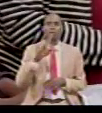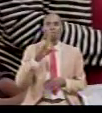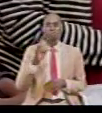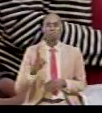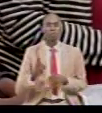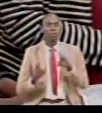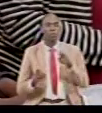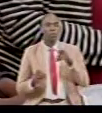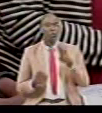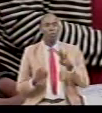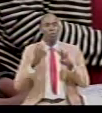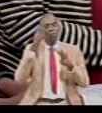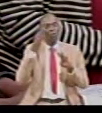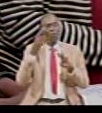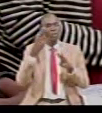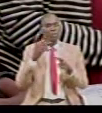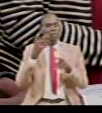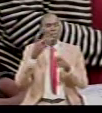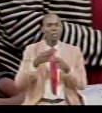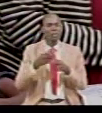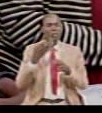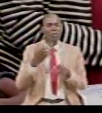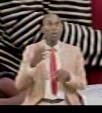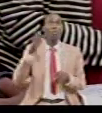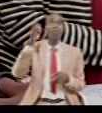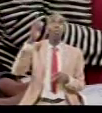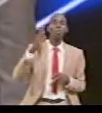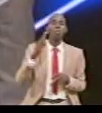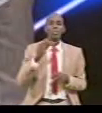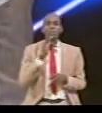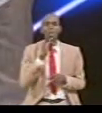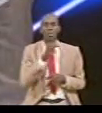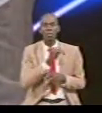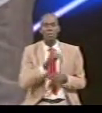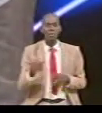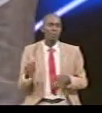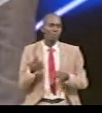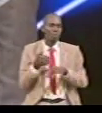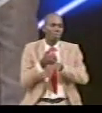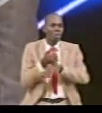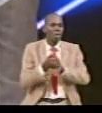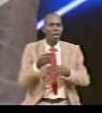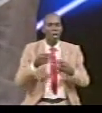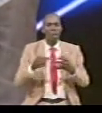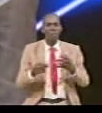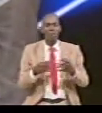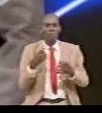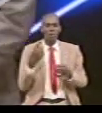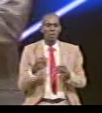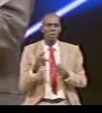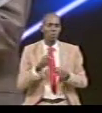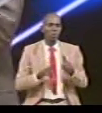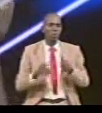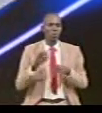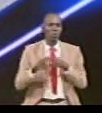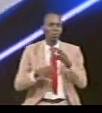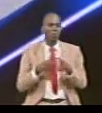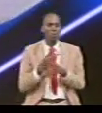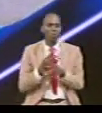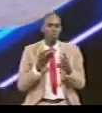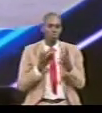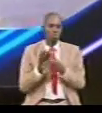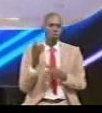tells us, for the name of God is blasphemed among the Gentiles through you,